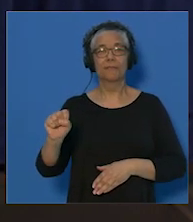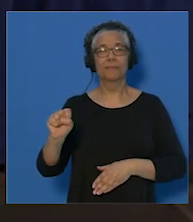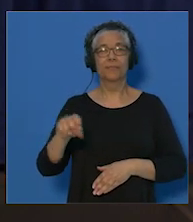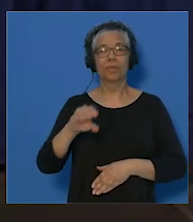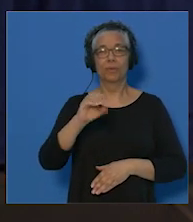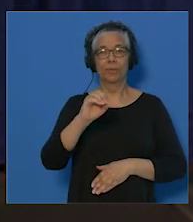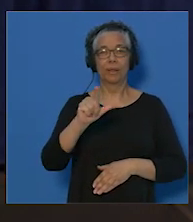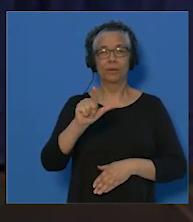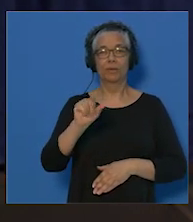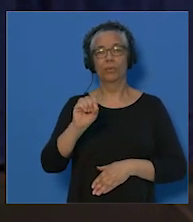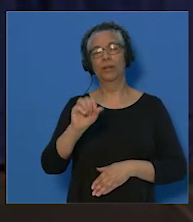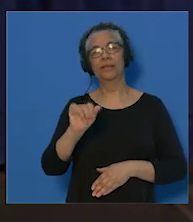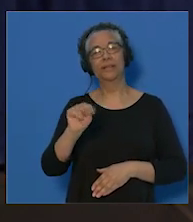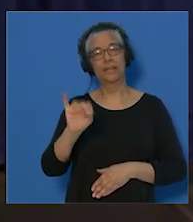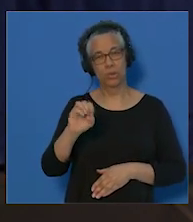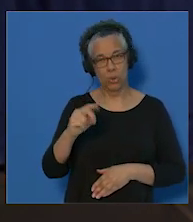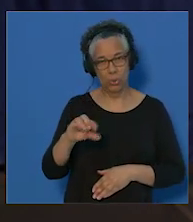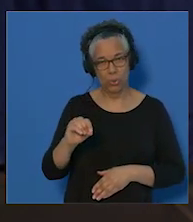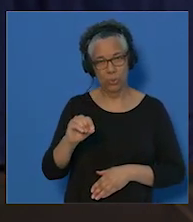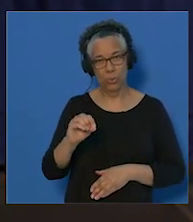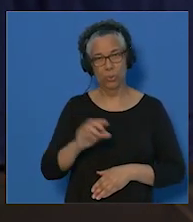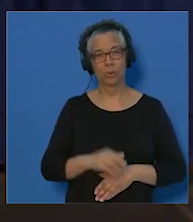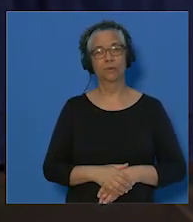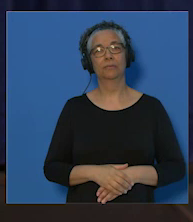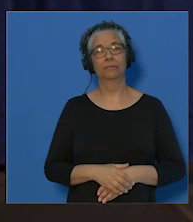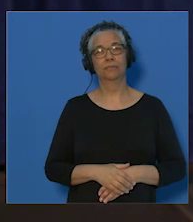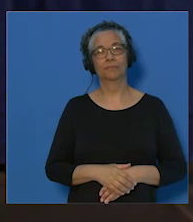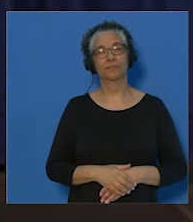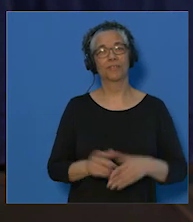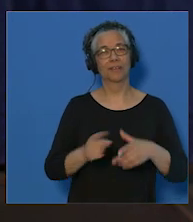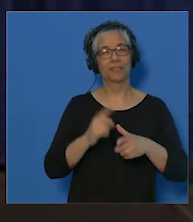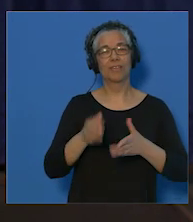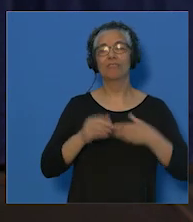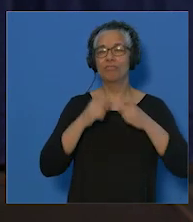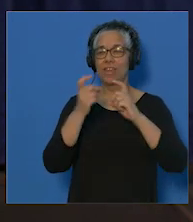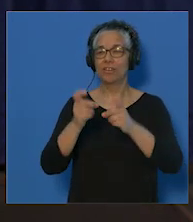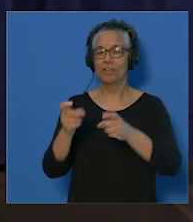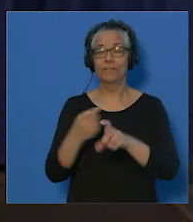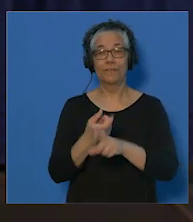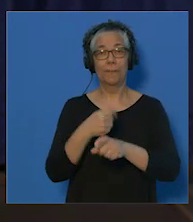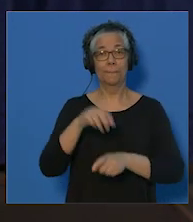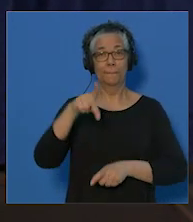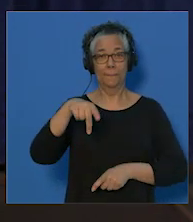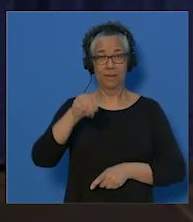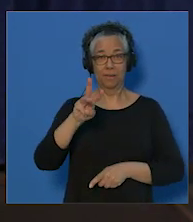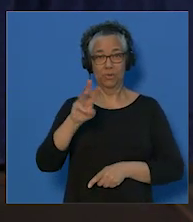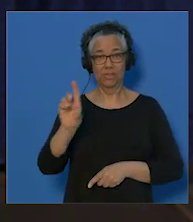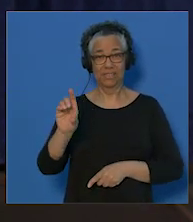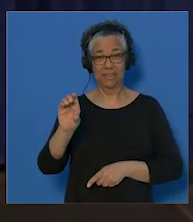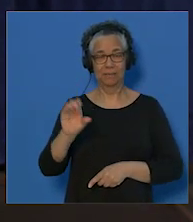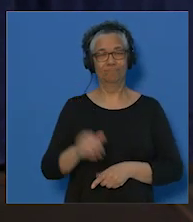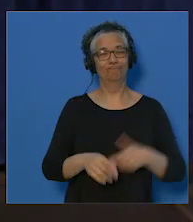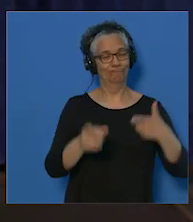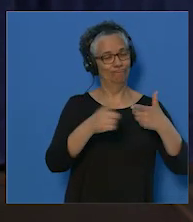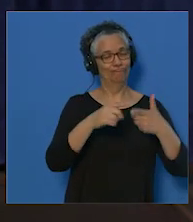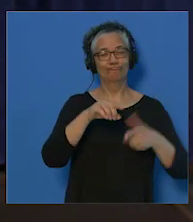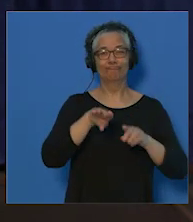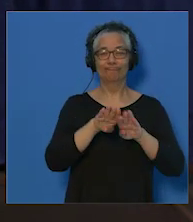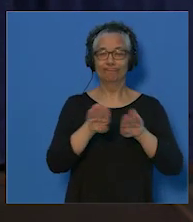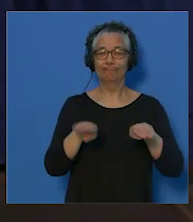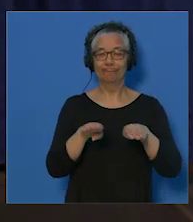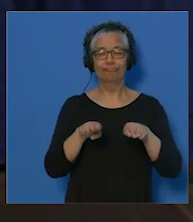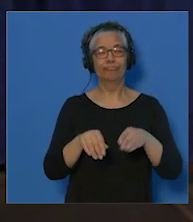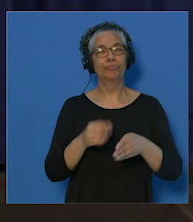Olonlu-Yo. The generous donations from PwC, the Bank of Bermuda Foundation, One Communications Limited, and Legal and